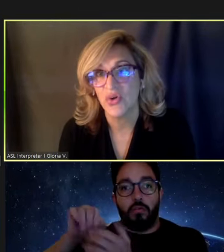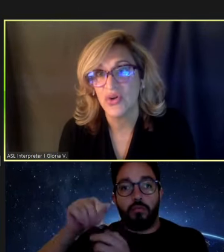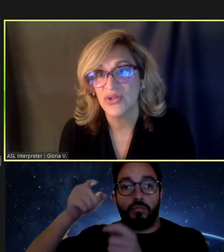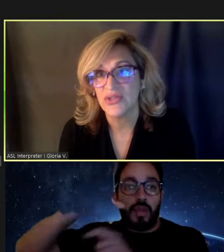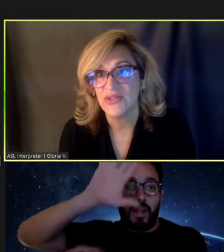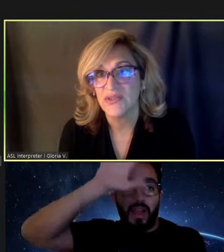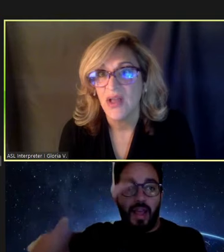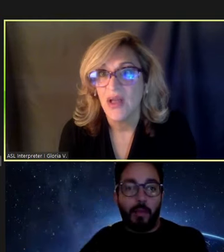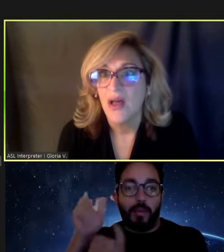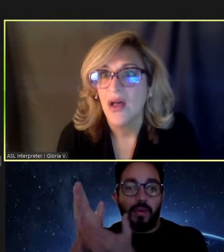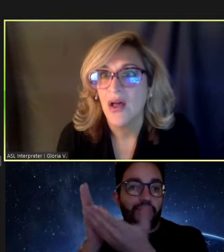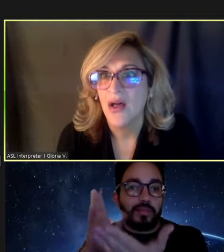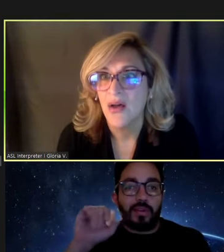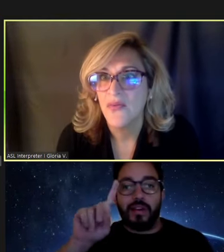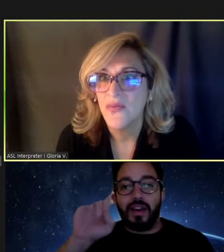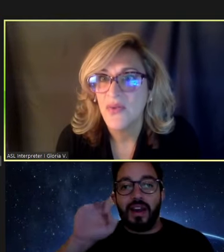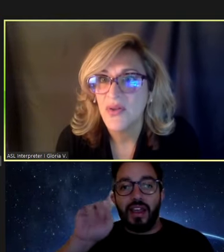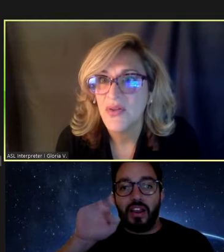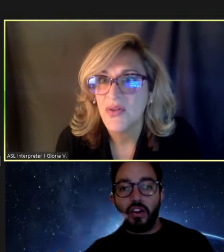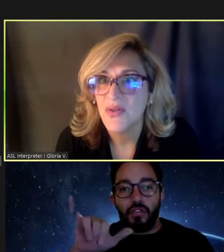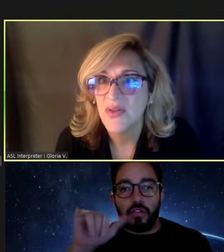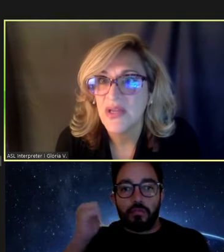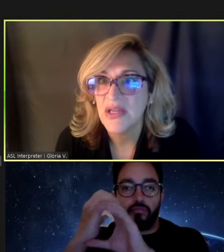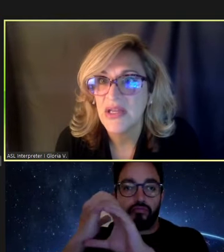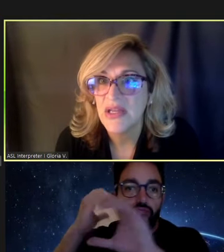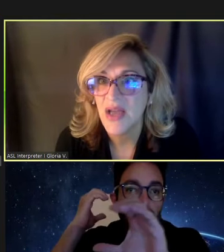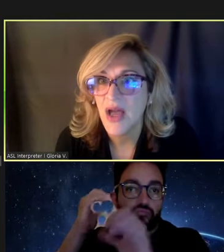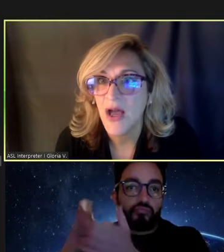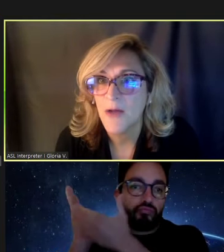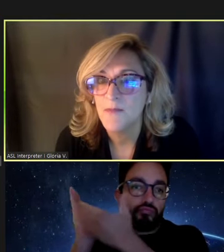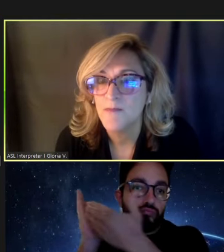the charges of the